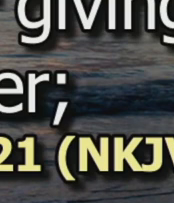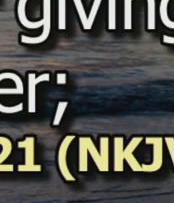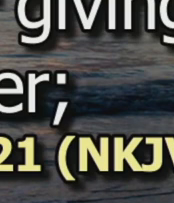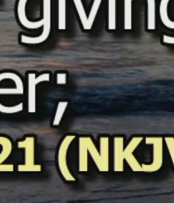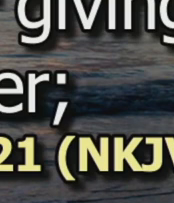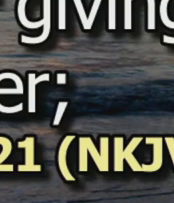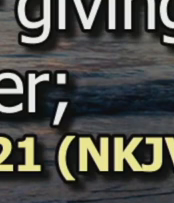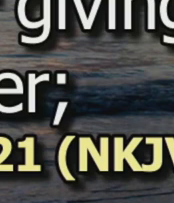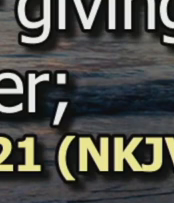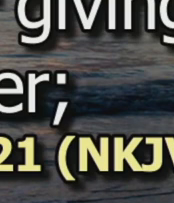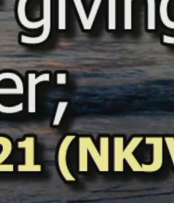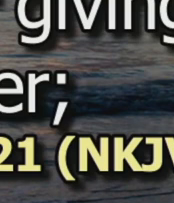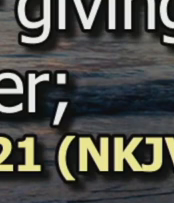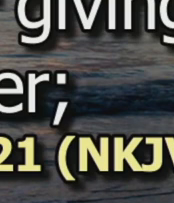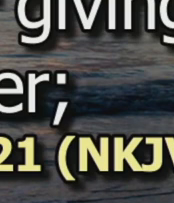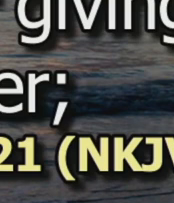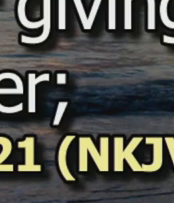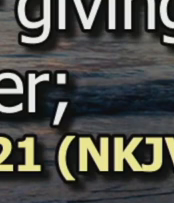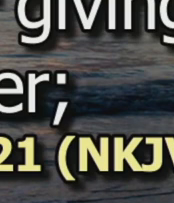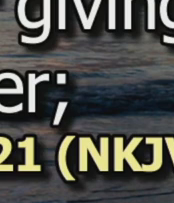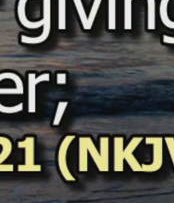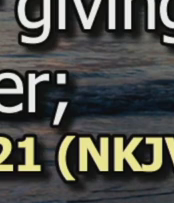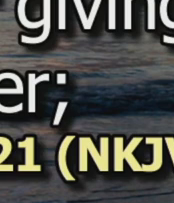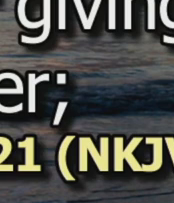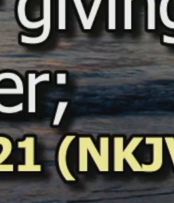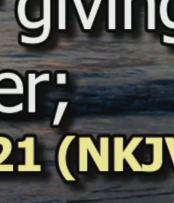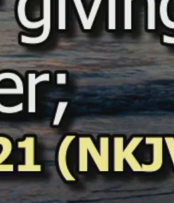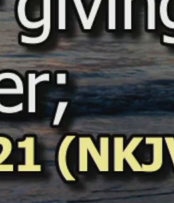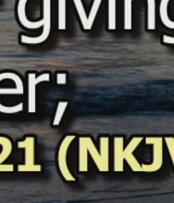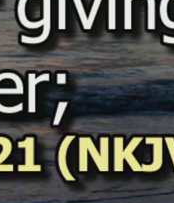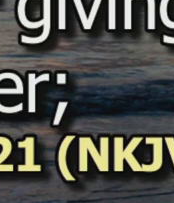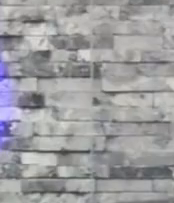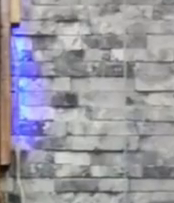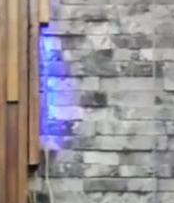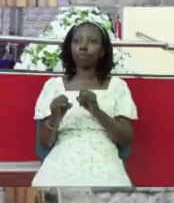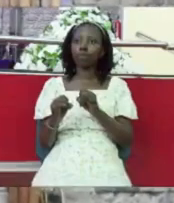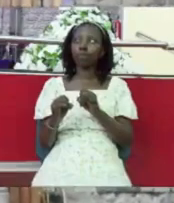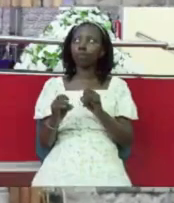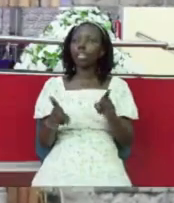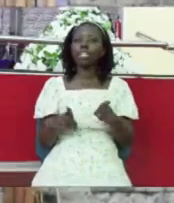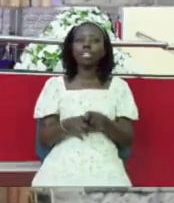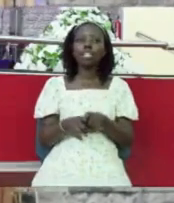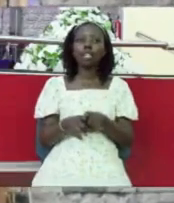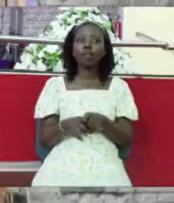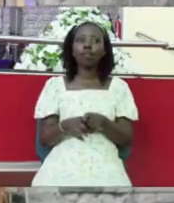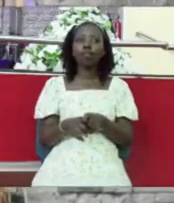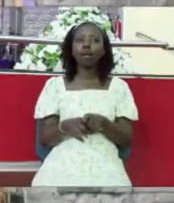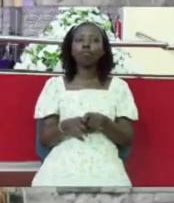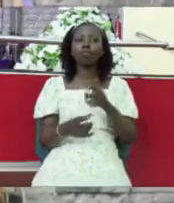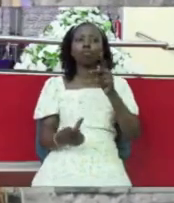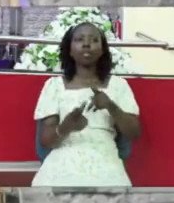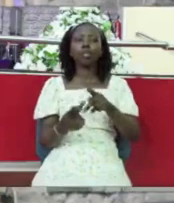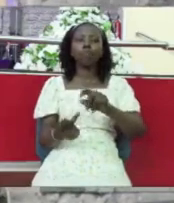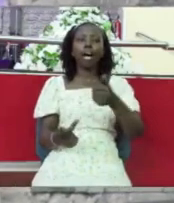So being kindly affectionate to one another. Wana upendo wa kupenda wale wengine. Would mean that you prefer other people better than you. Ya kwamba unawapenda wale